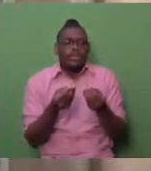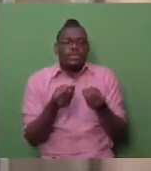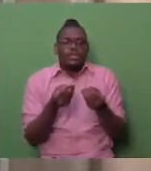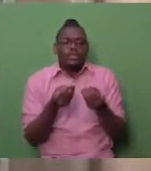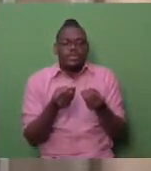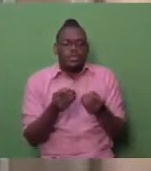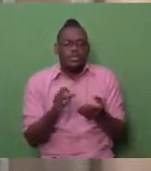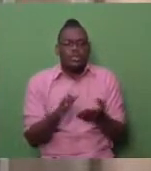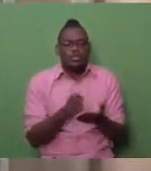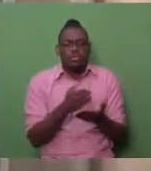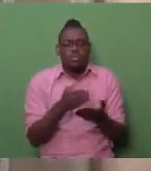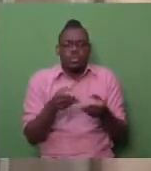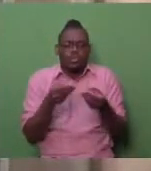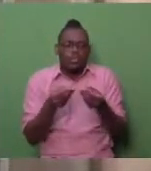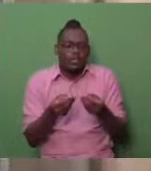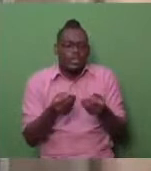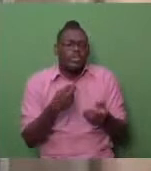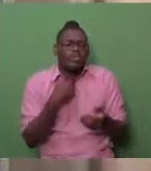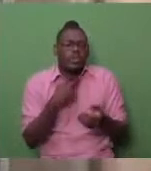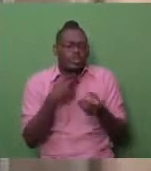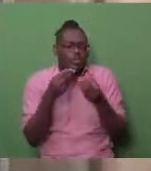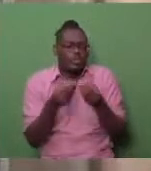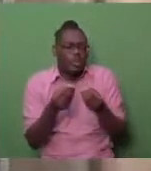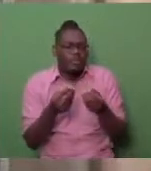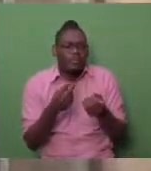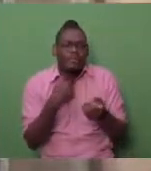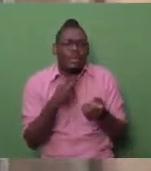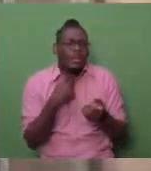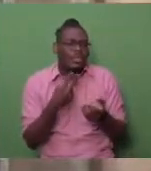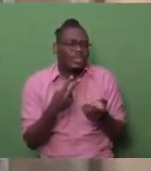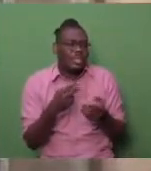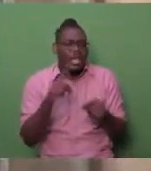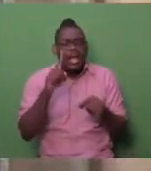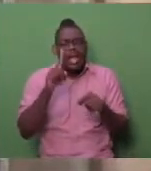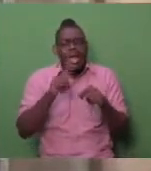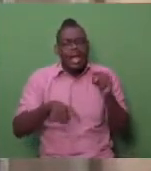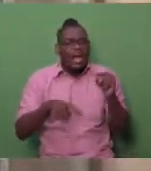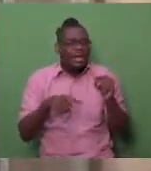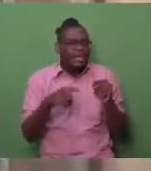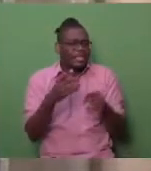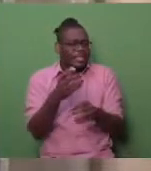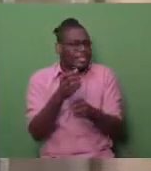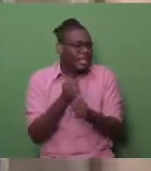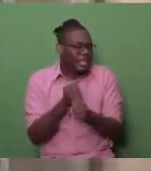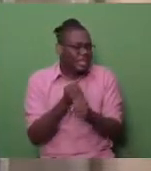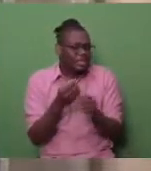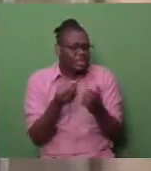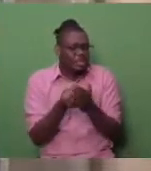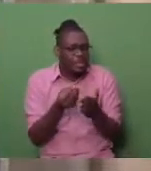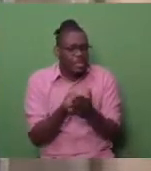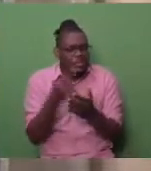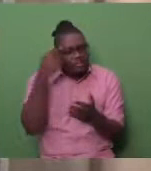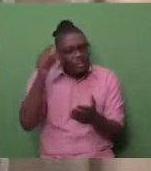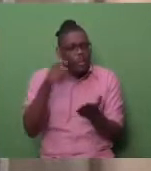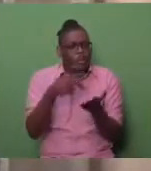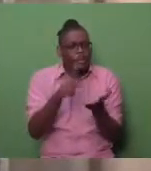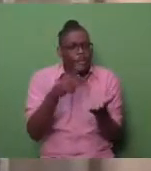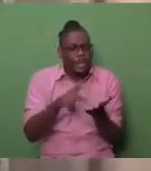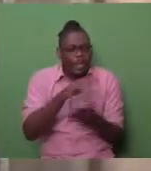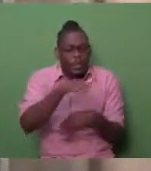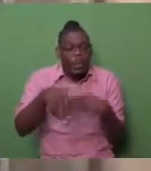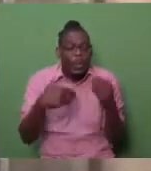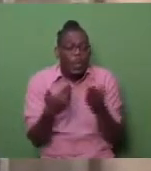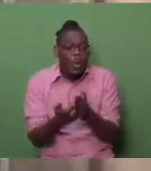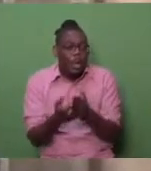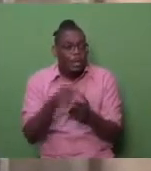our ability to meet the required demand." That's the Minister admitting, I don't know. That they wouldn't be able to meet the